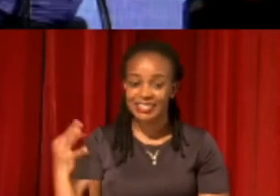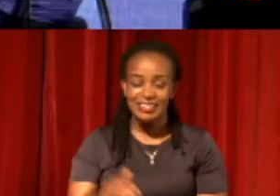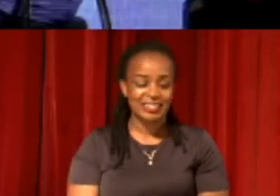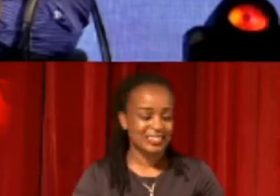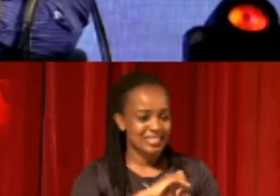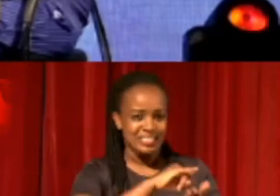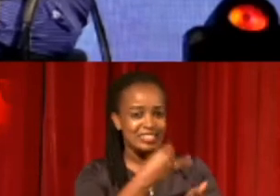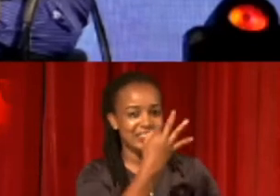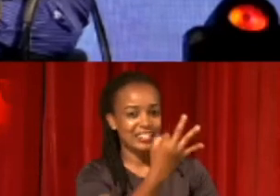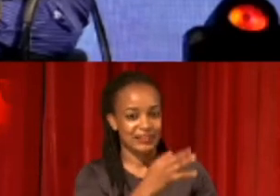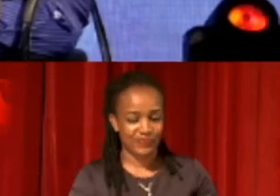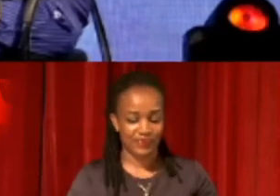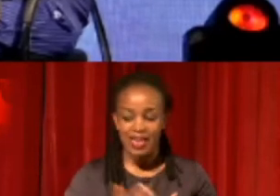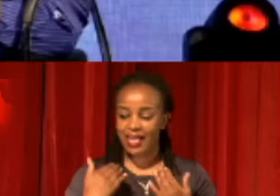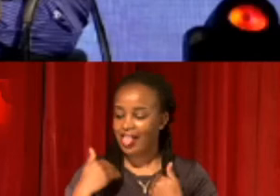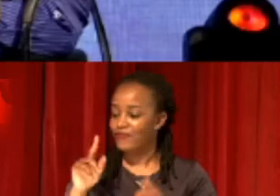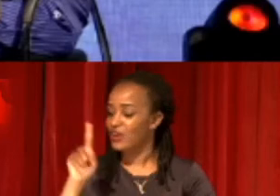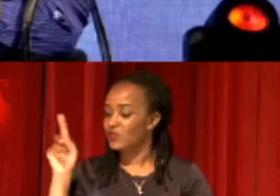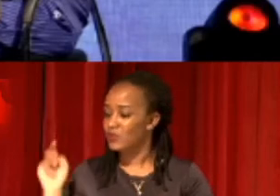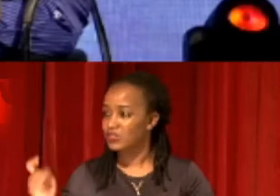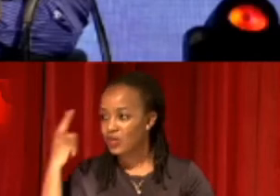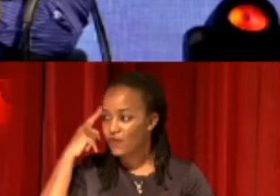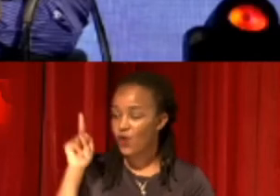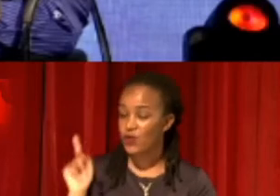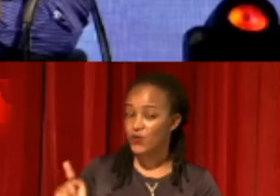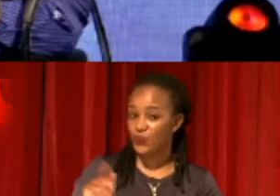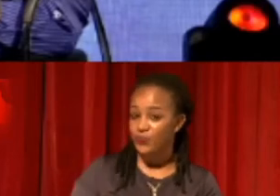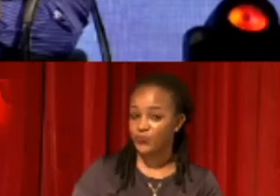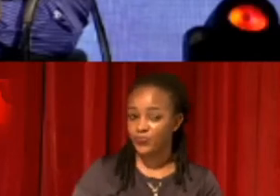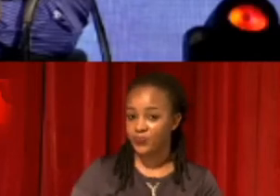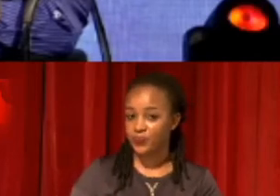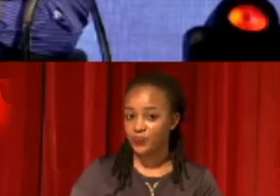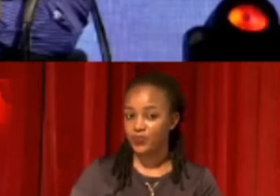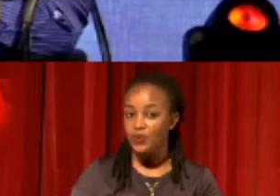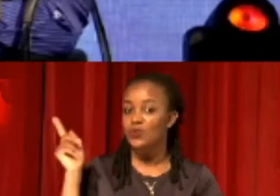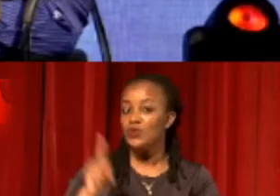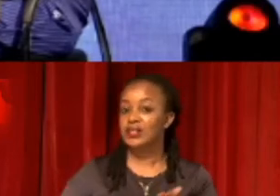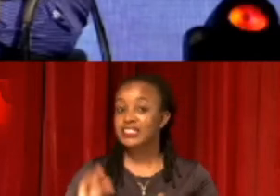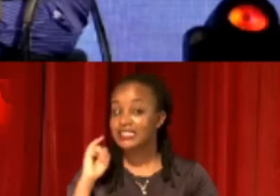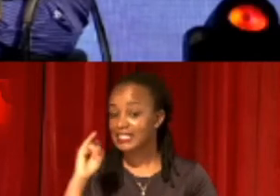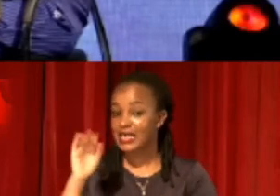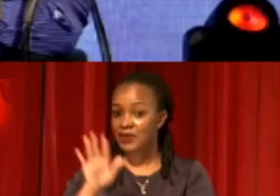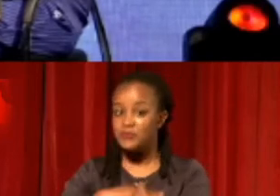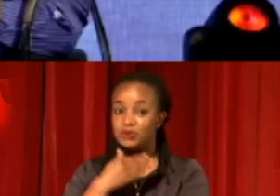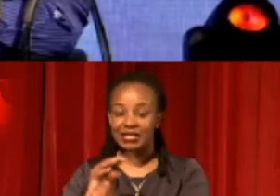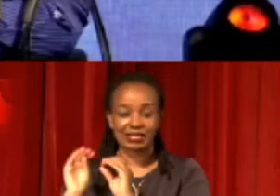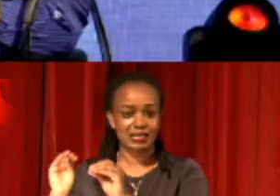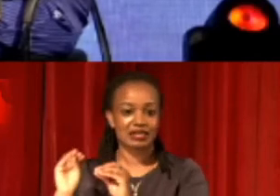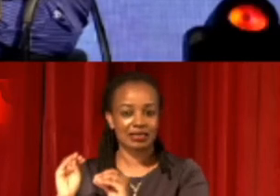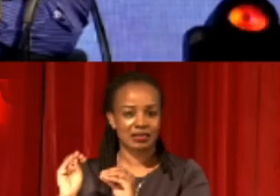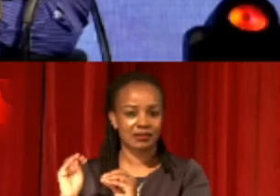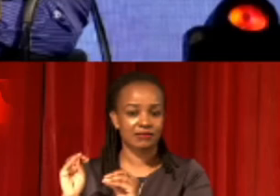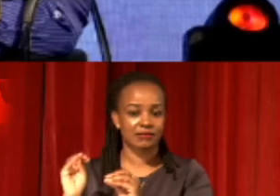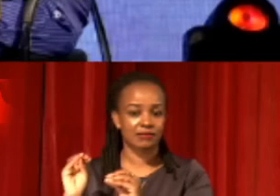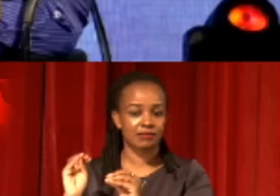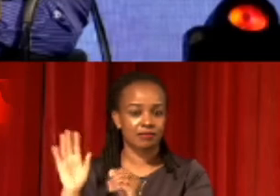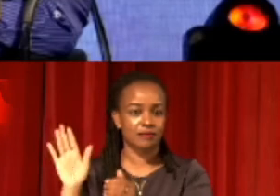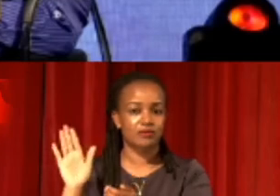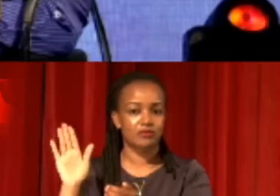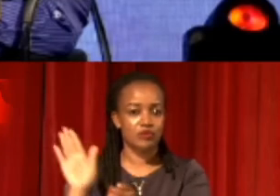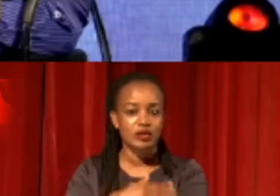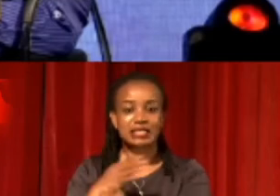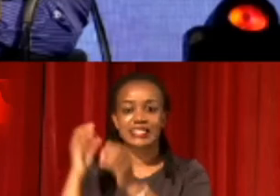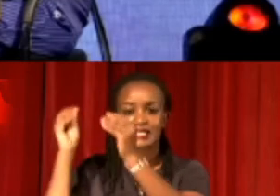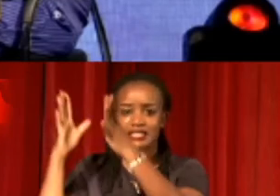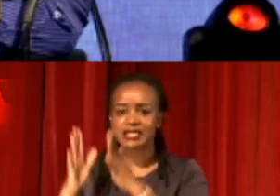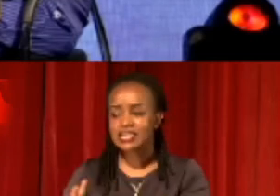Just three. I have a question for you. Yes, please. What is a peripatetic music teacher? From here. A peripatetic music teacher is a teacher who